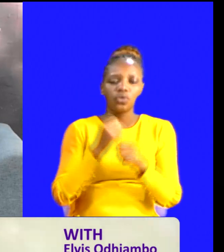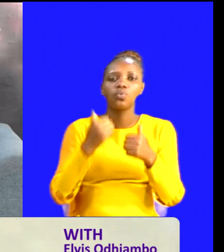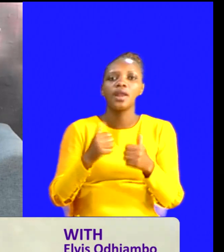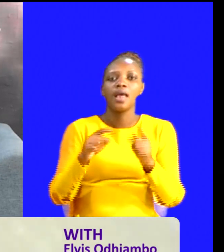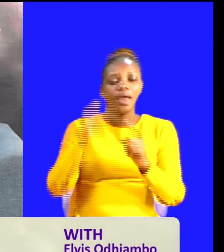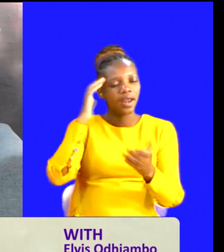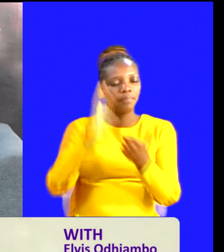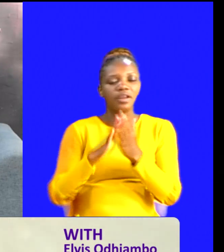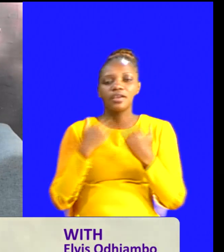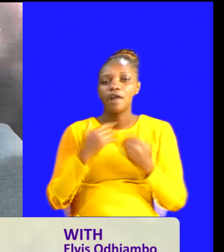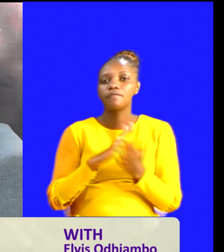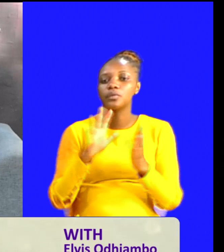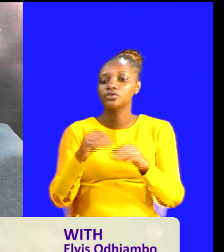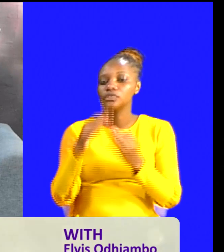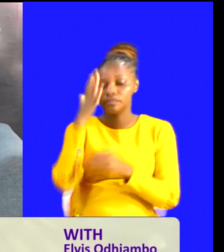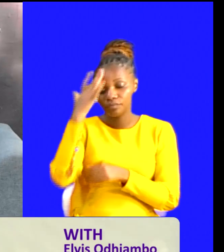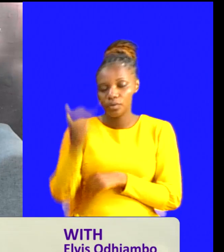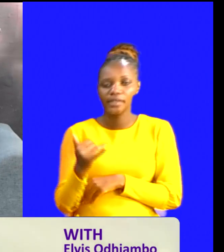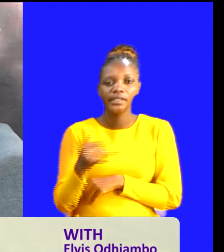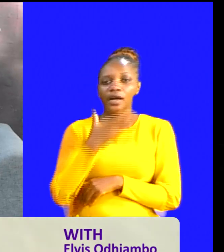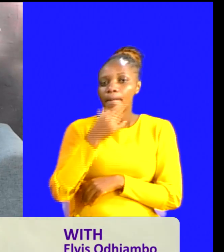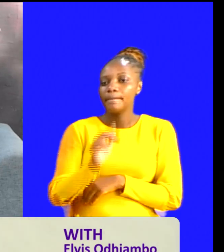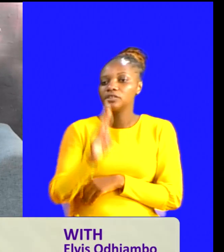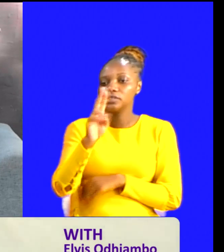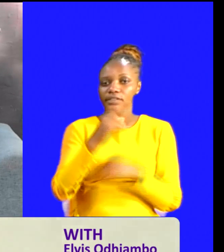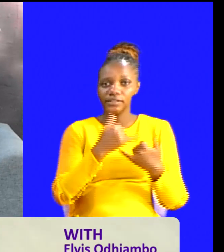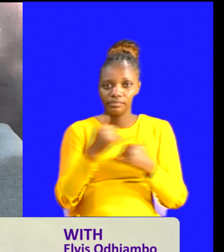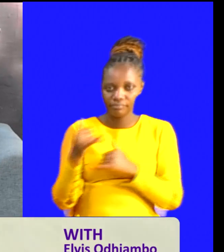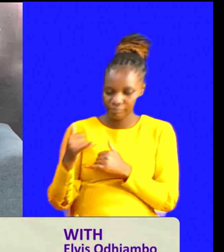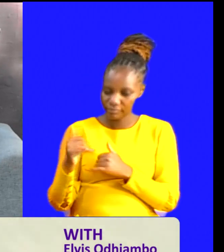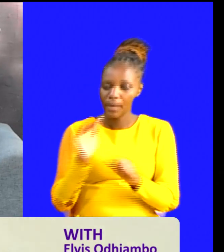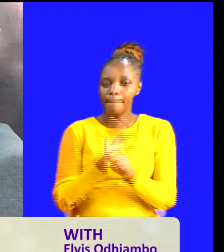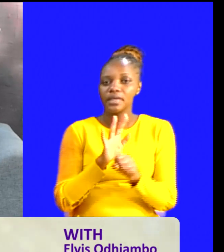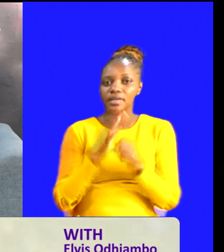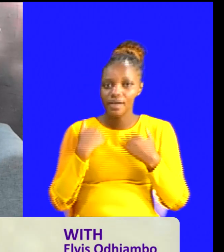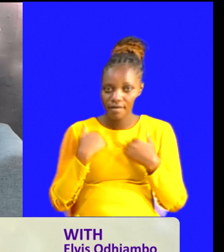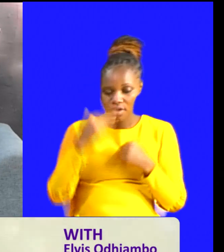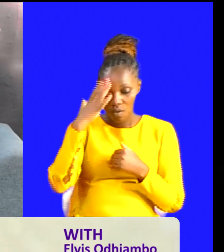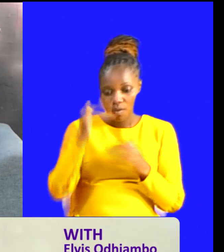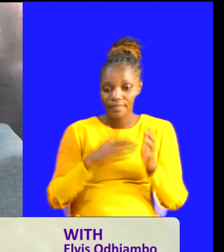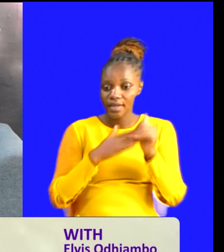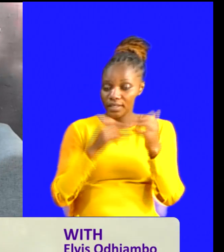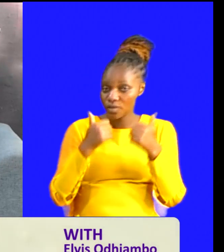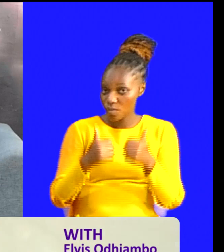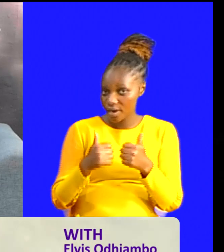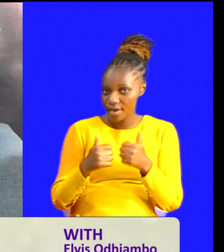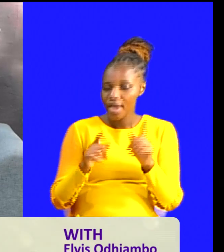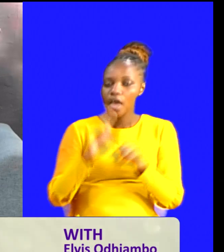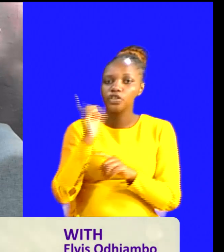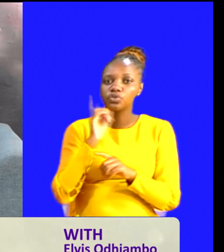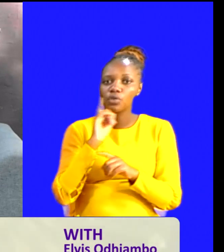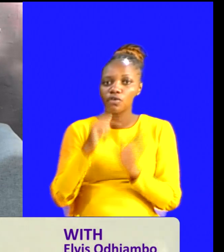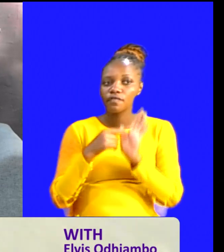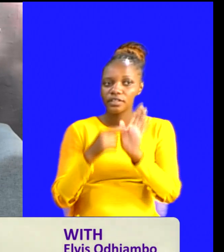to offer, and he will be integral, because Manchester United are playing a lot of games this season. They are in the Champions League. Tomorrow in the